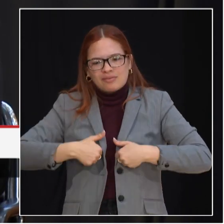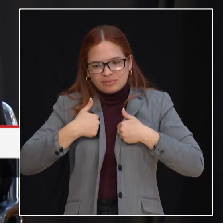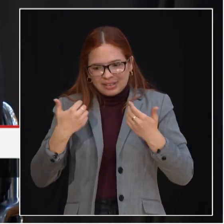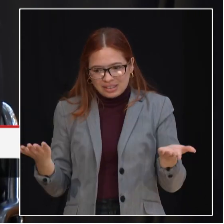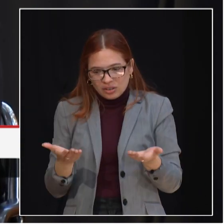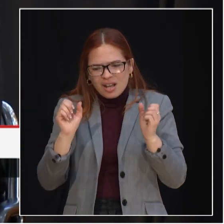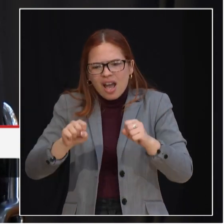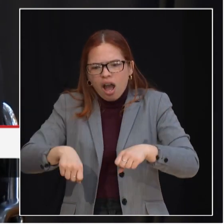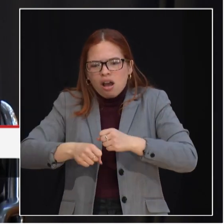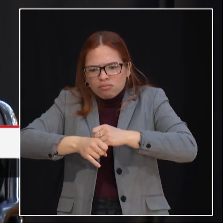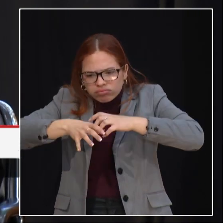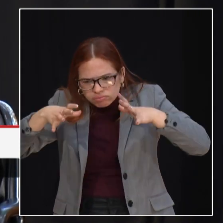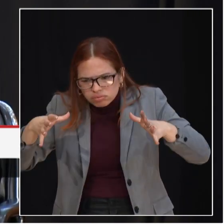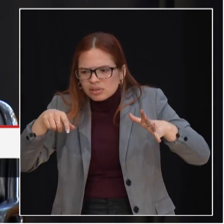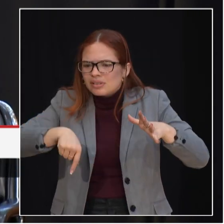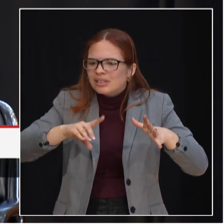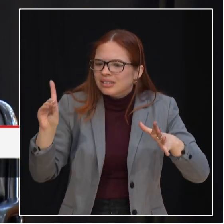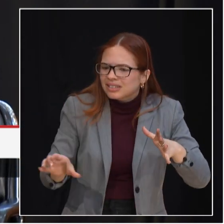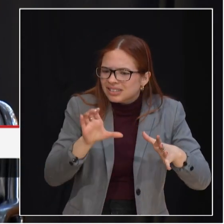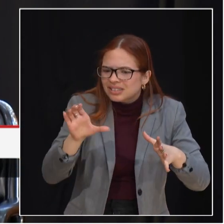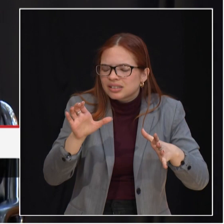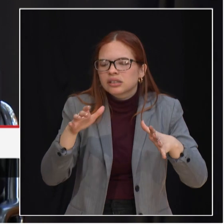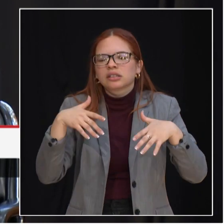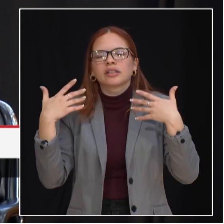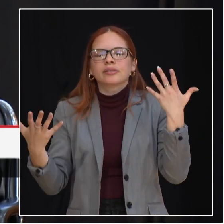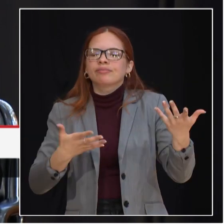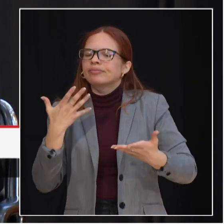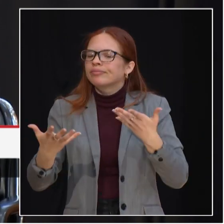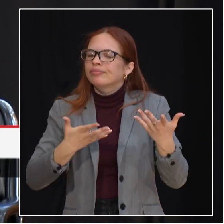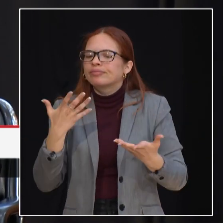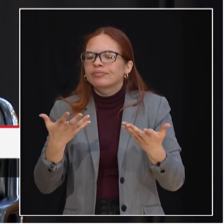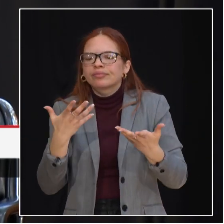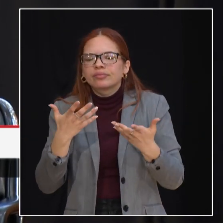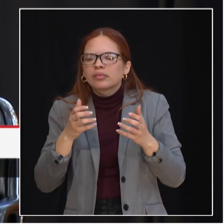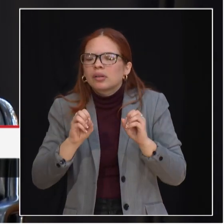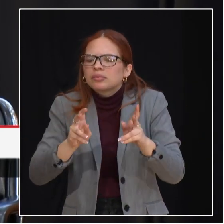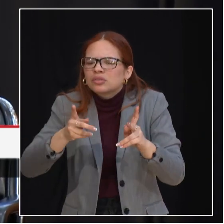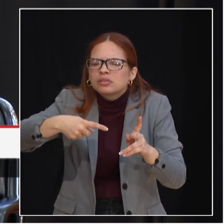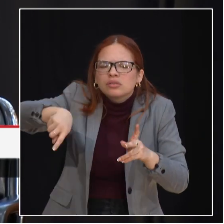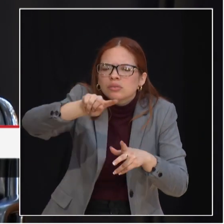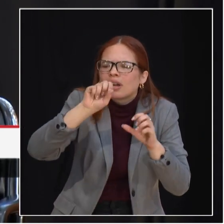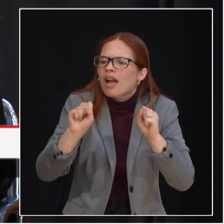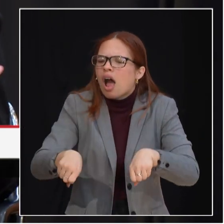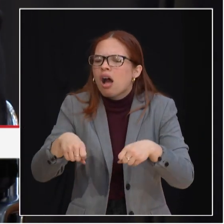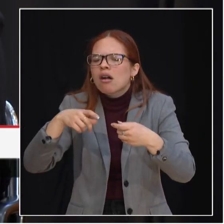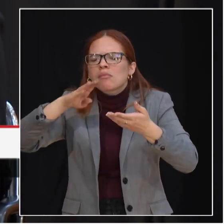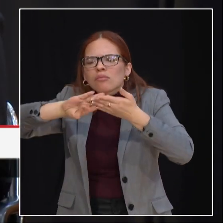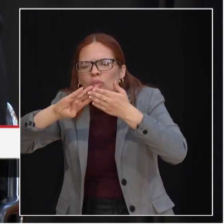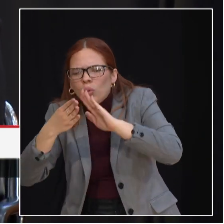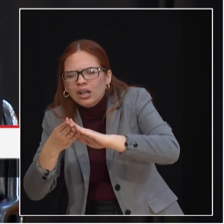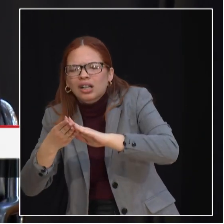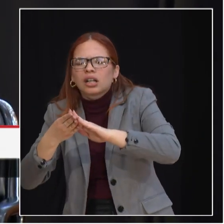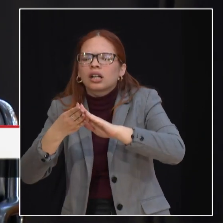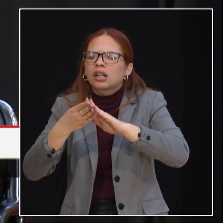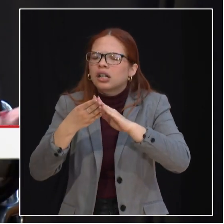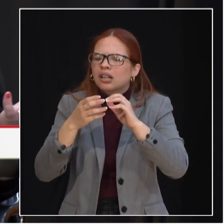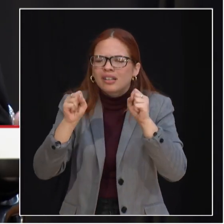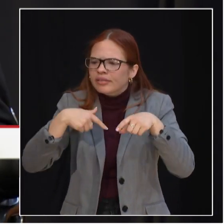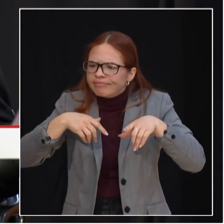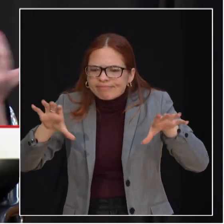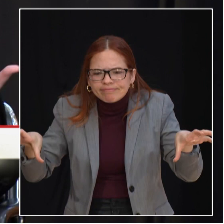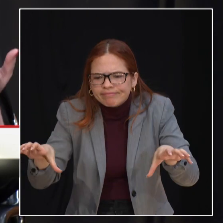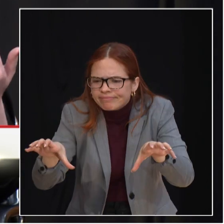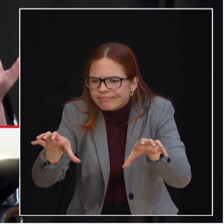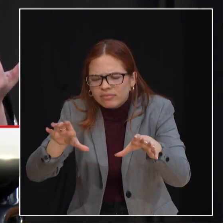a lot of opportunity to be part of the DC community and all the things that you can do in DC. So it's also a place to